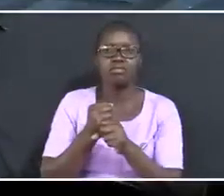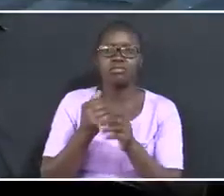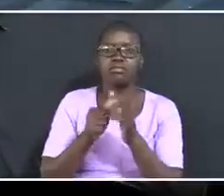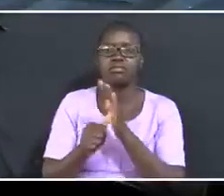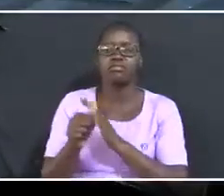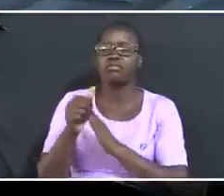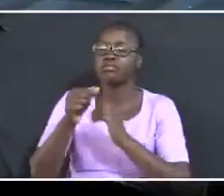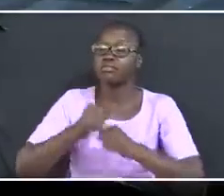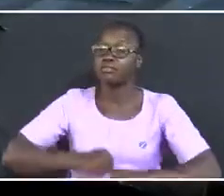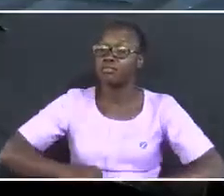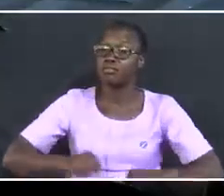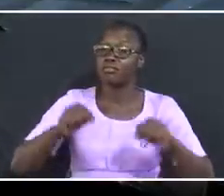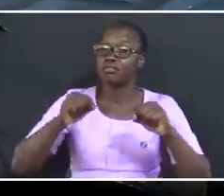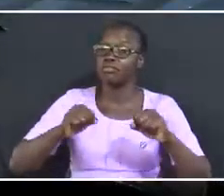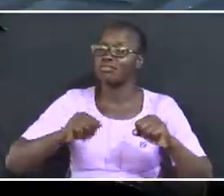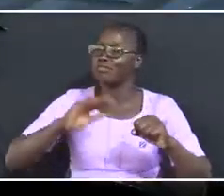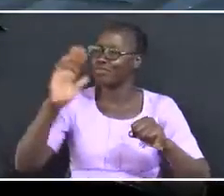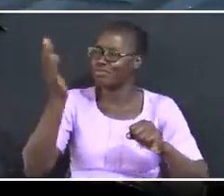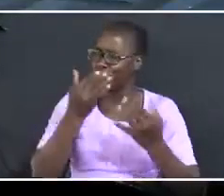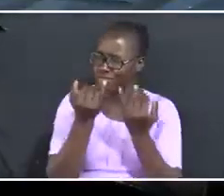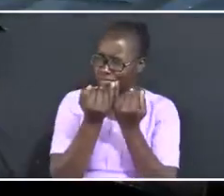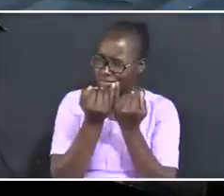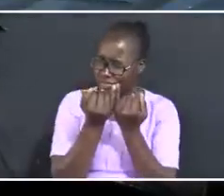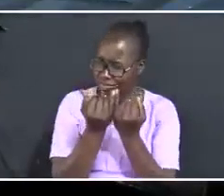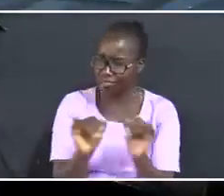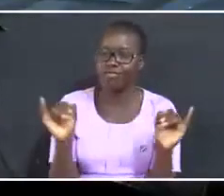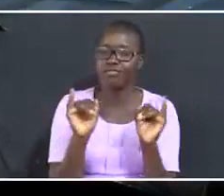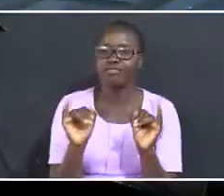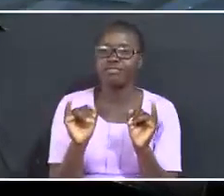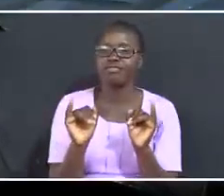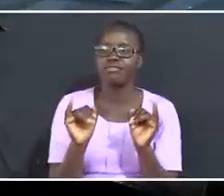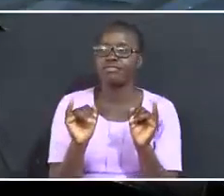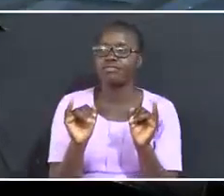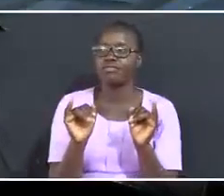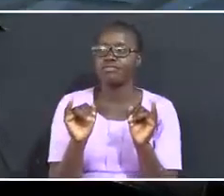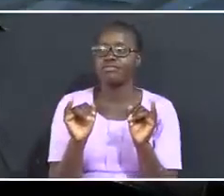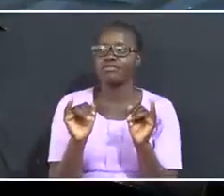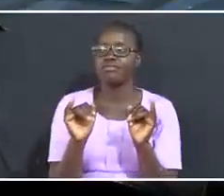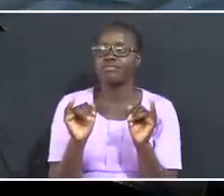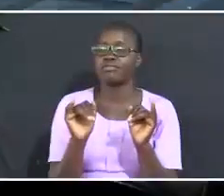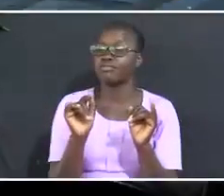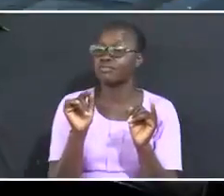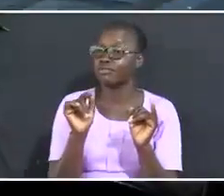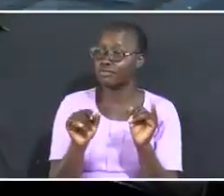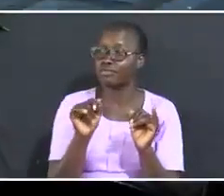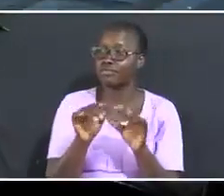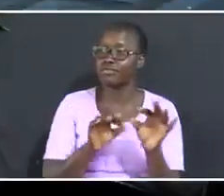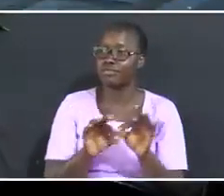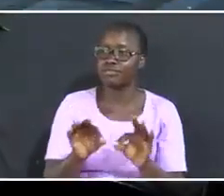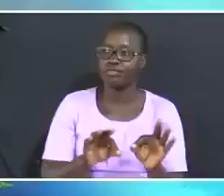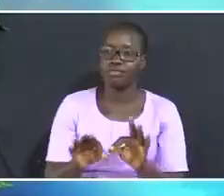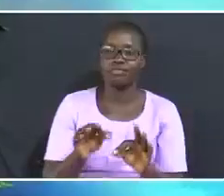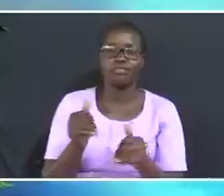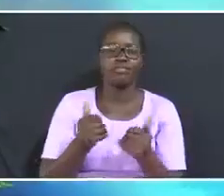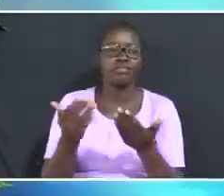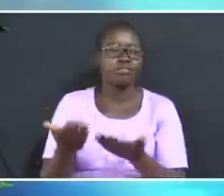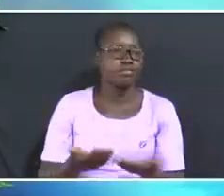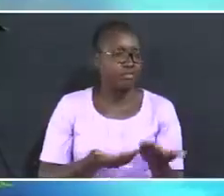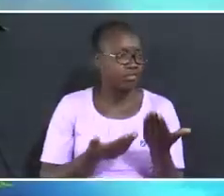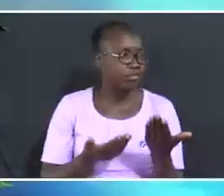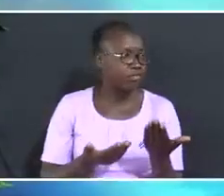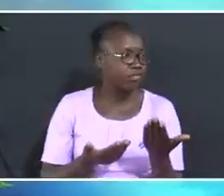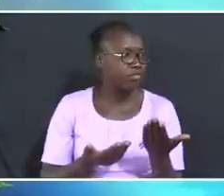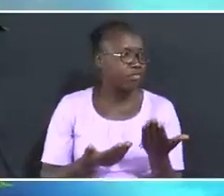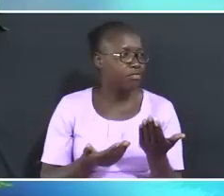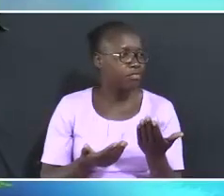master, never independent. This kind of definition, which brings this